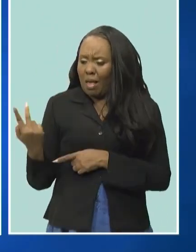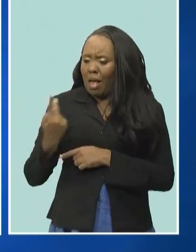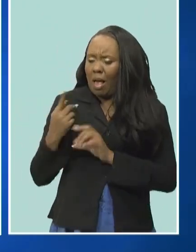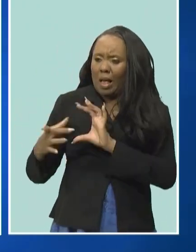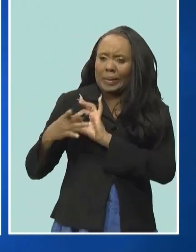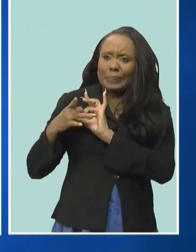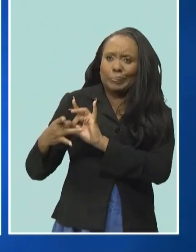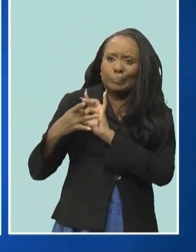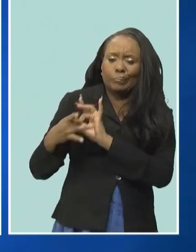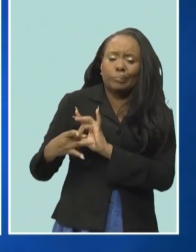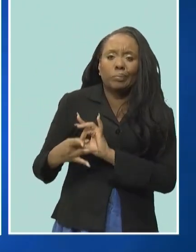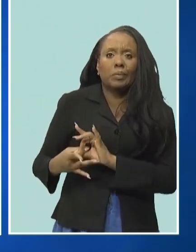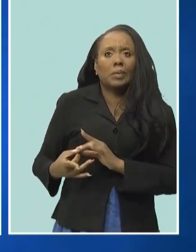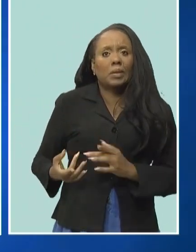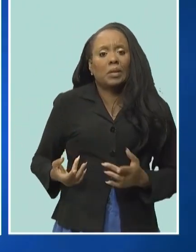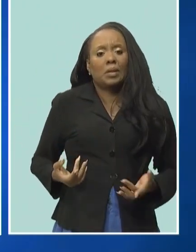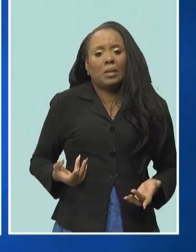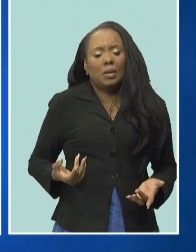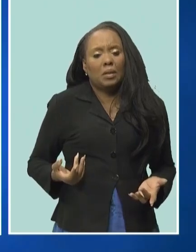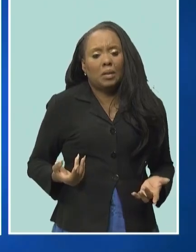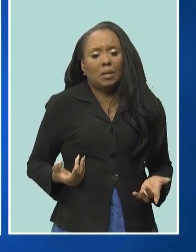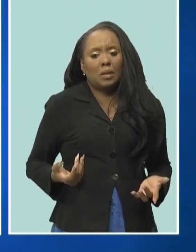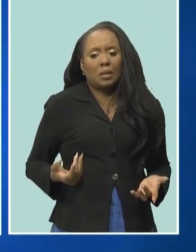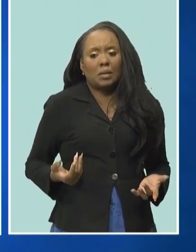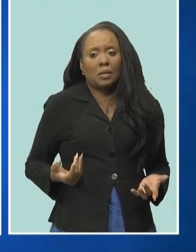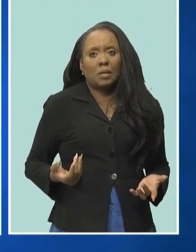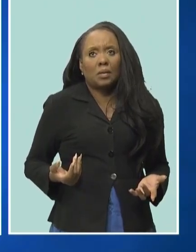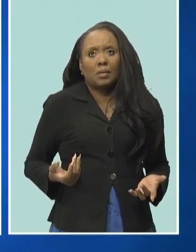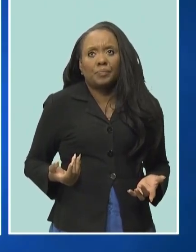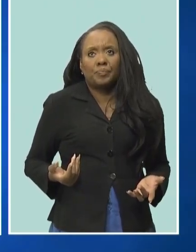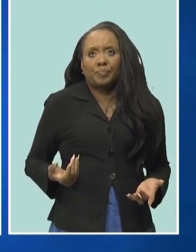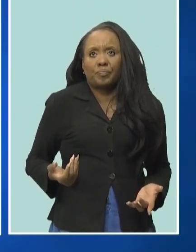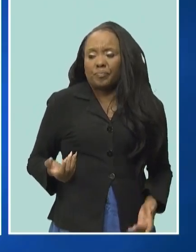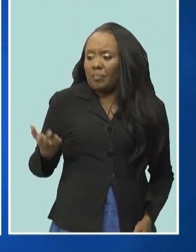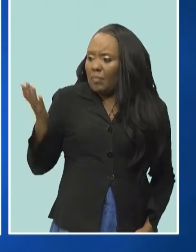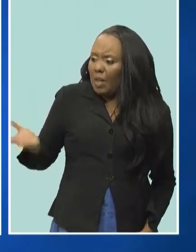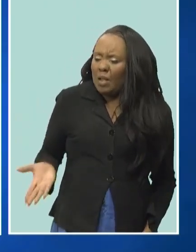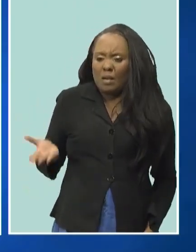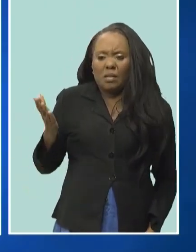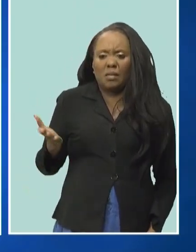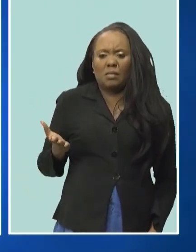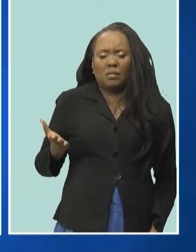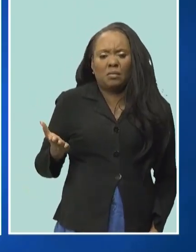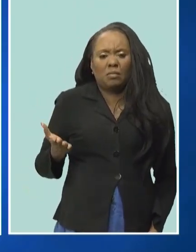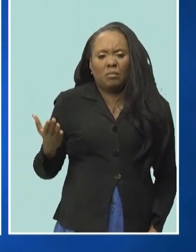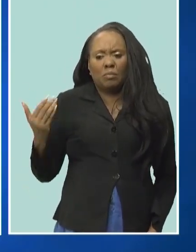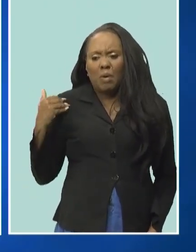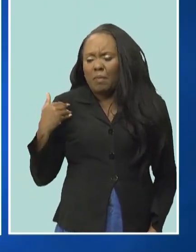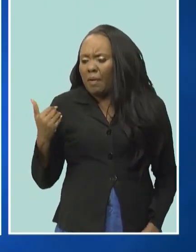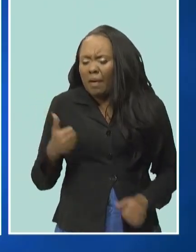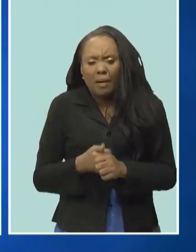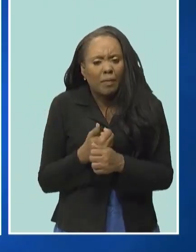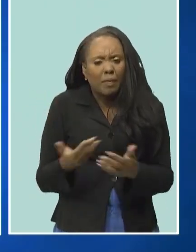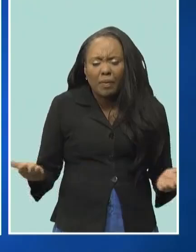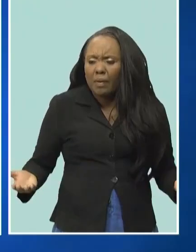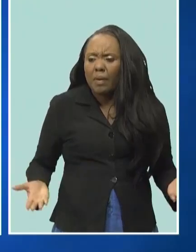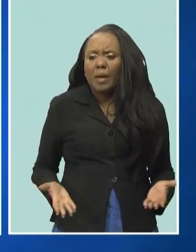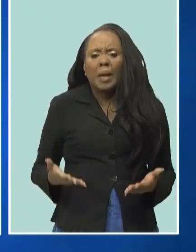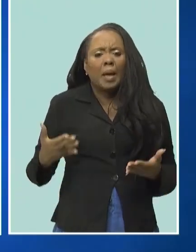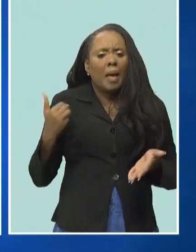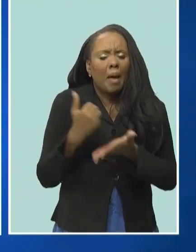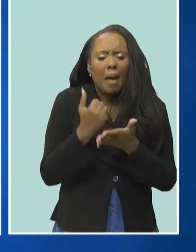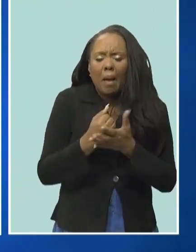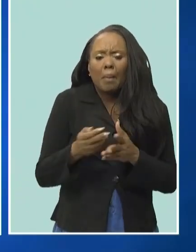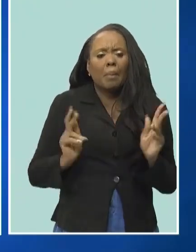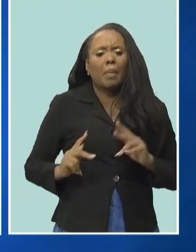like a boy like that responsible for everybody to know now as a good boy too, helpful,